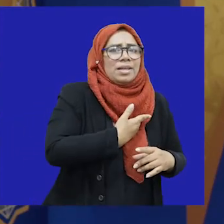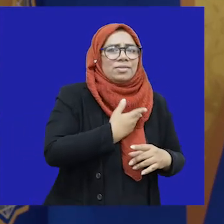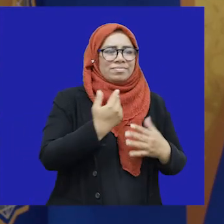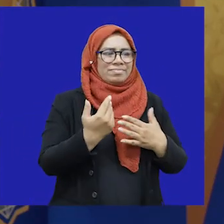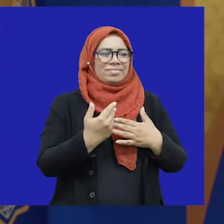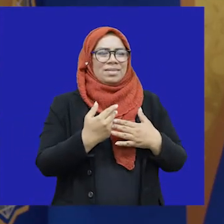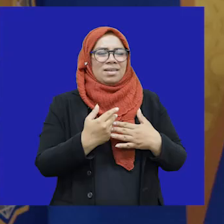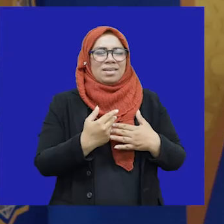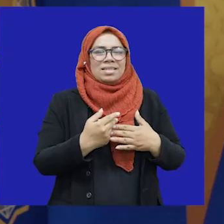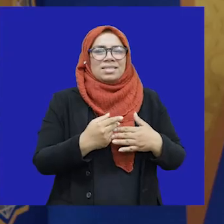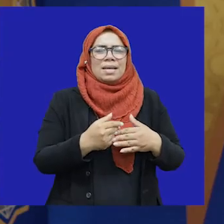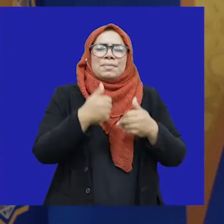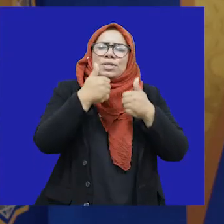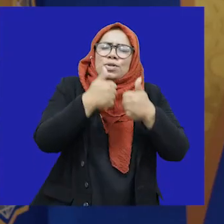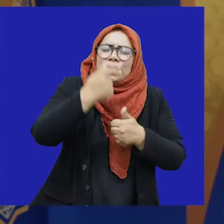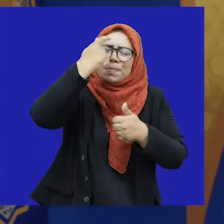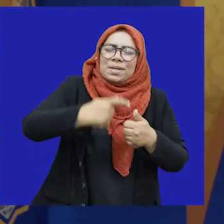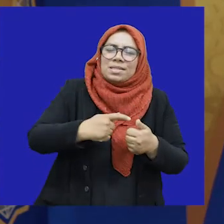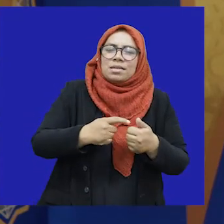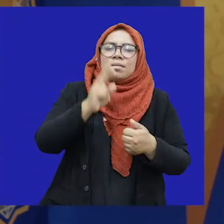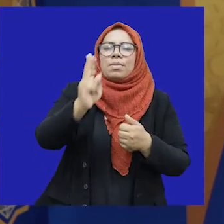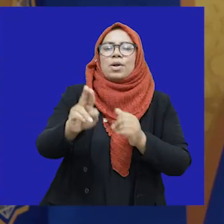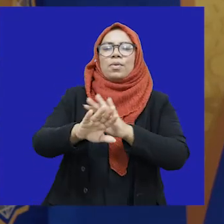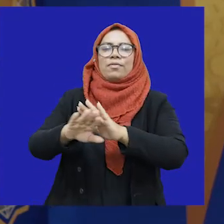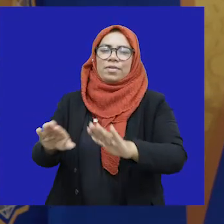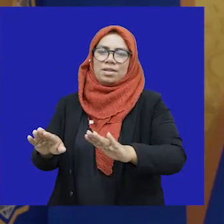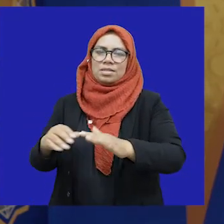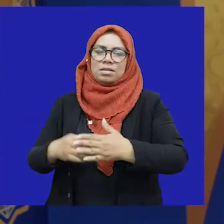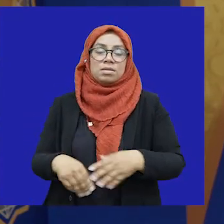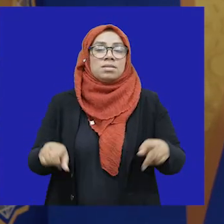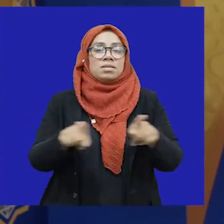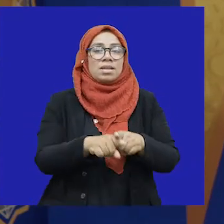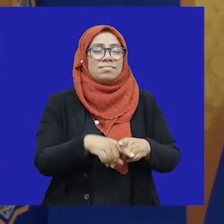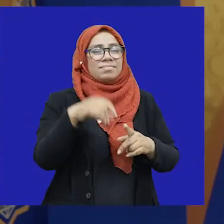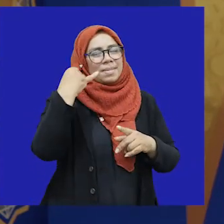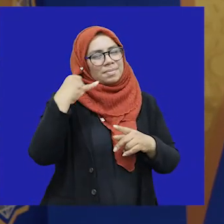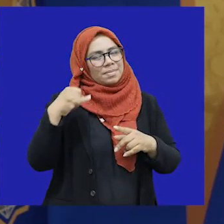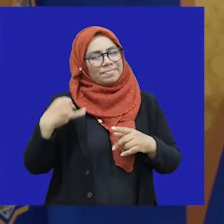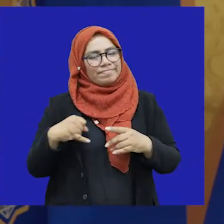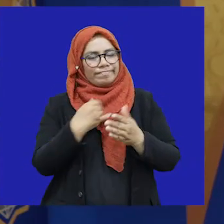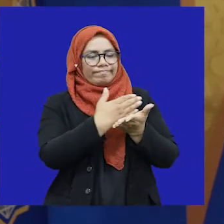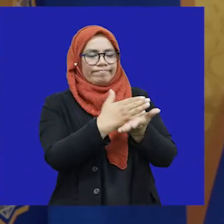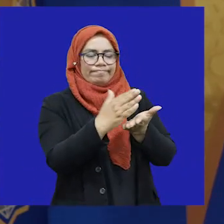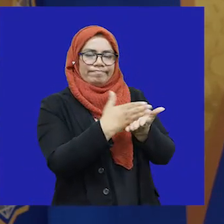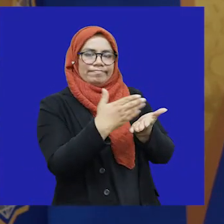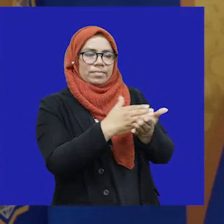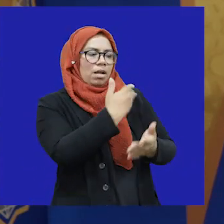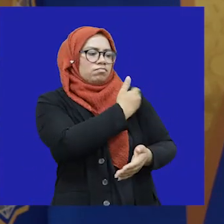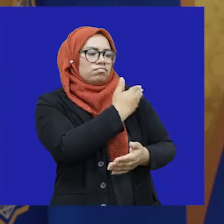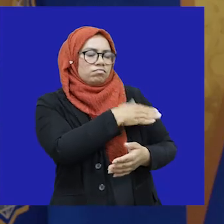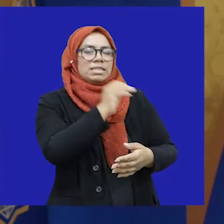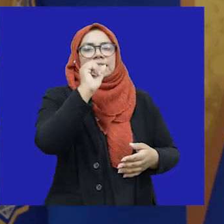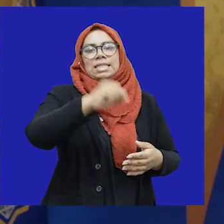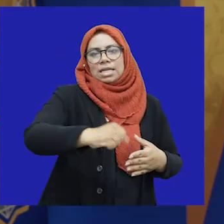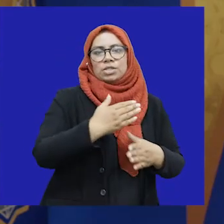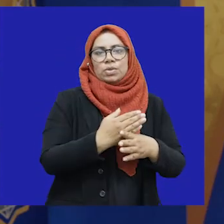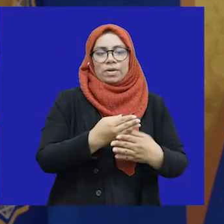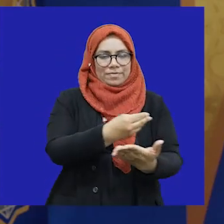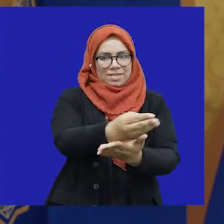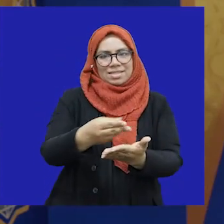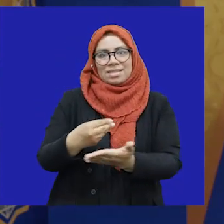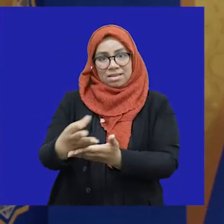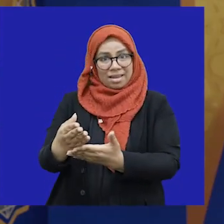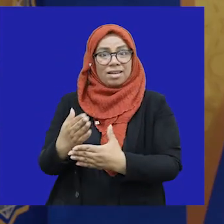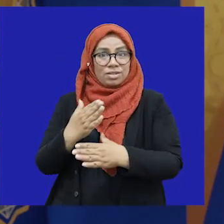This category includes travelers who are cut off from their resources and need assistance to return home. Even if they